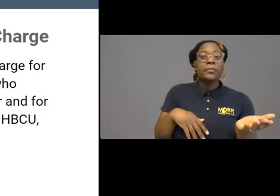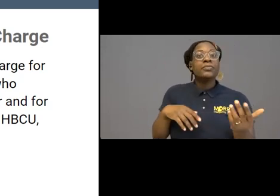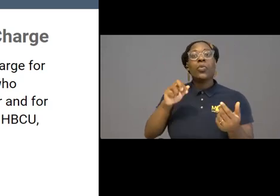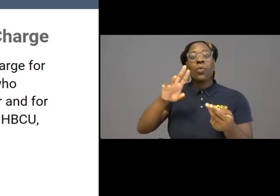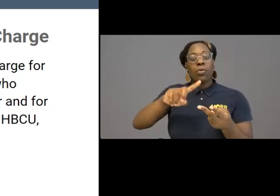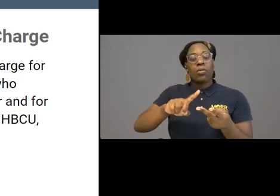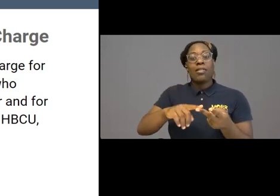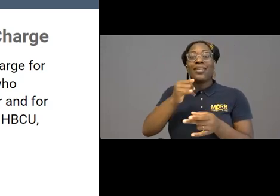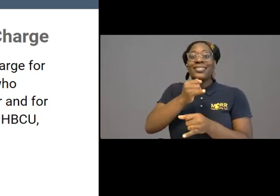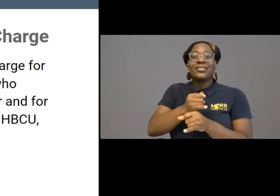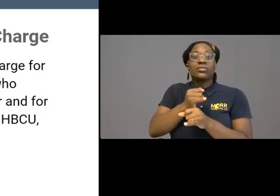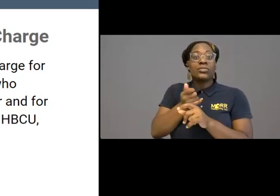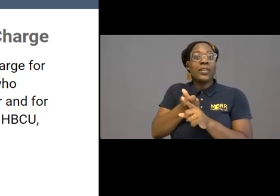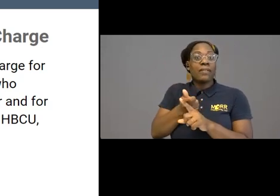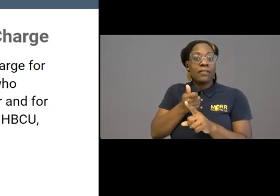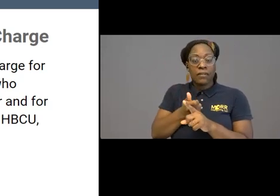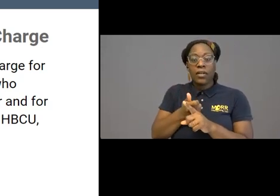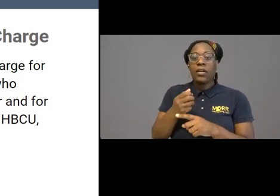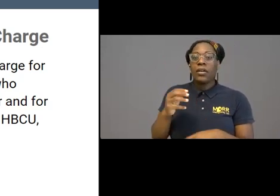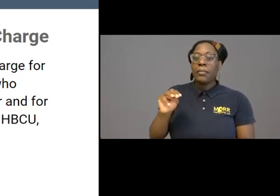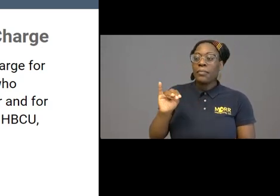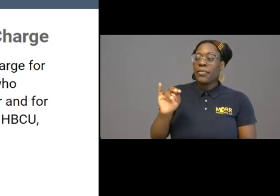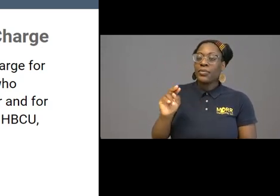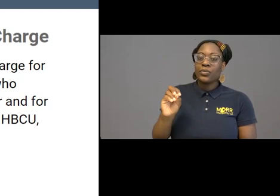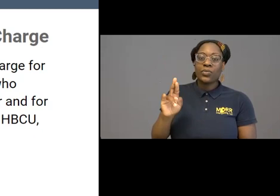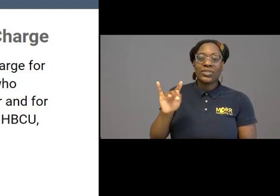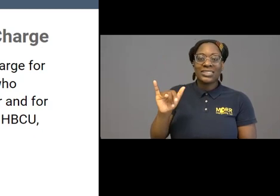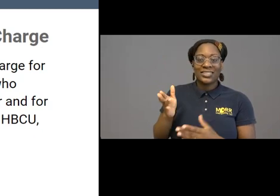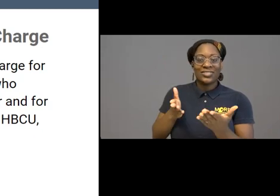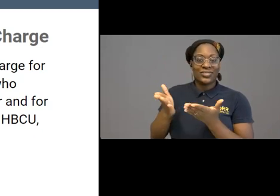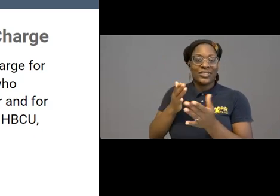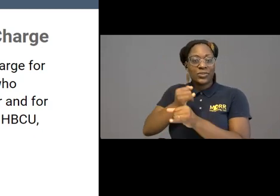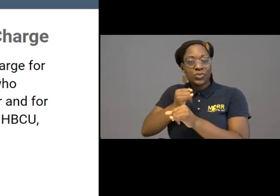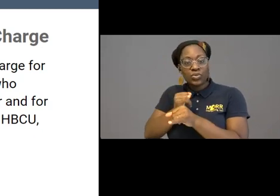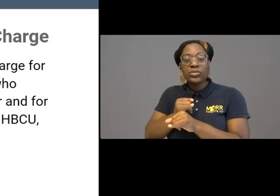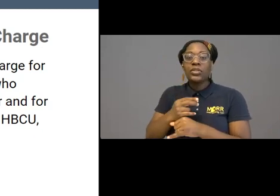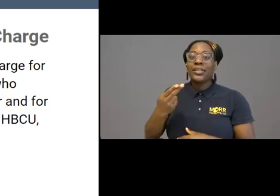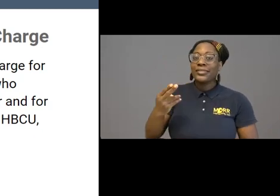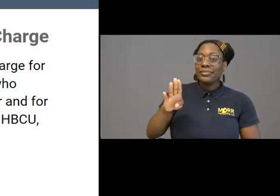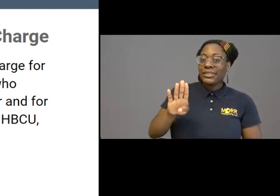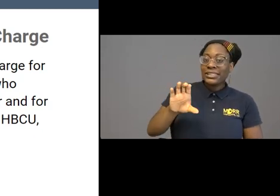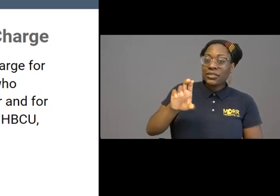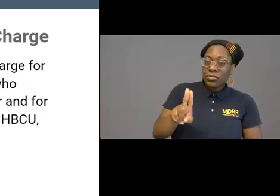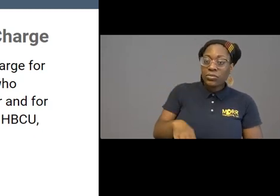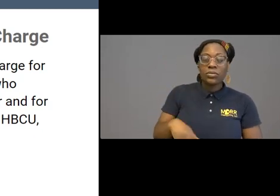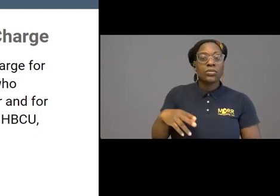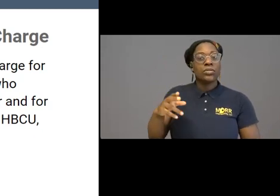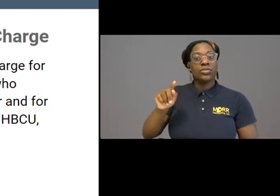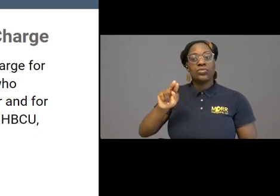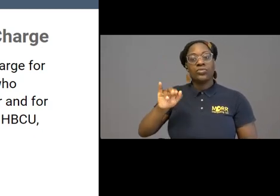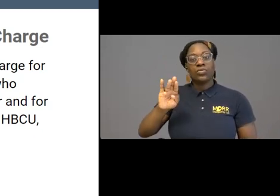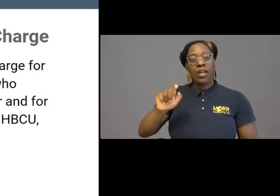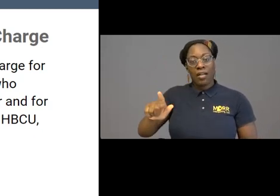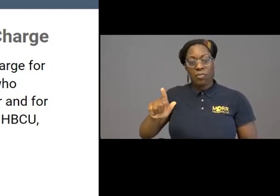minority-serving institution, historically Black college or university, tribal college or university, Hispanic-serving institution, or